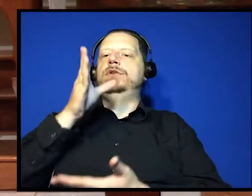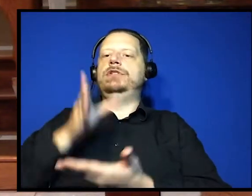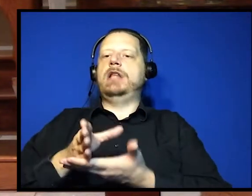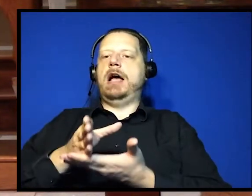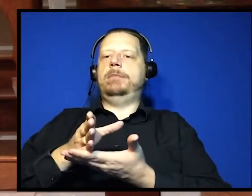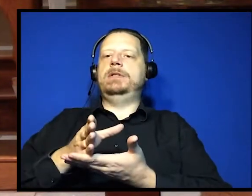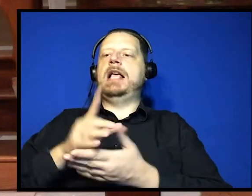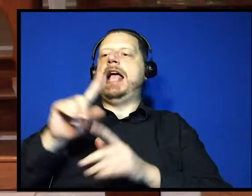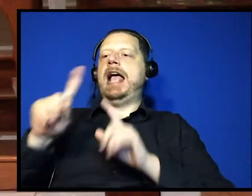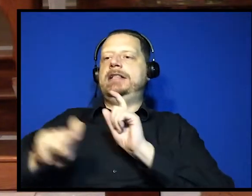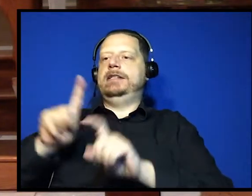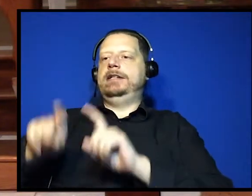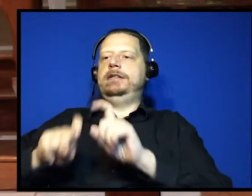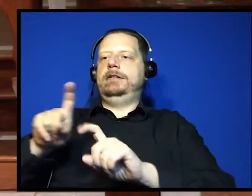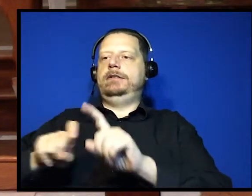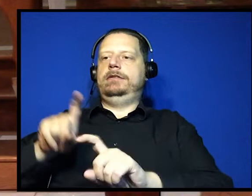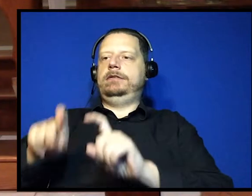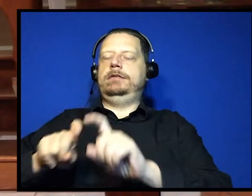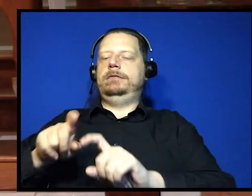stops asking